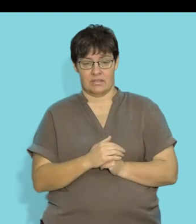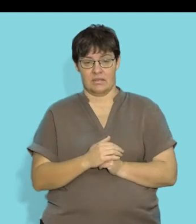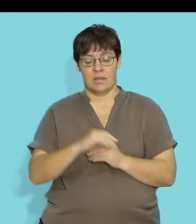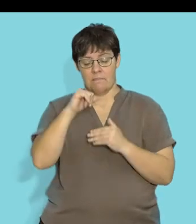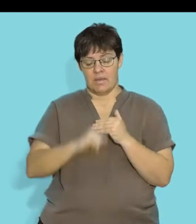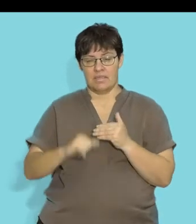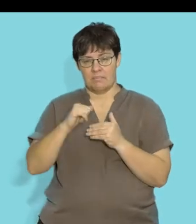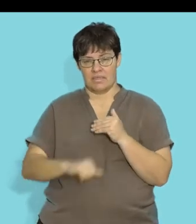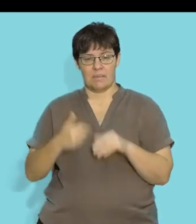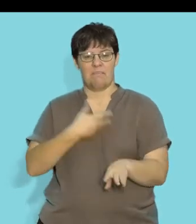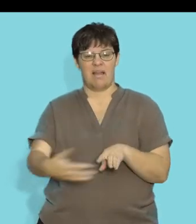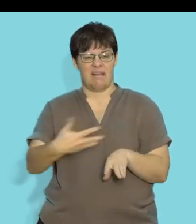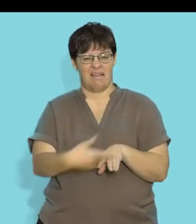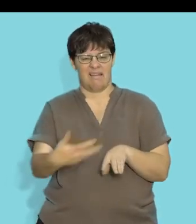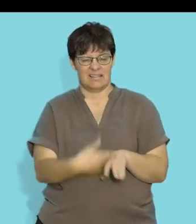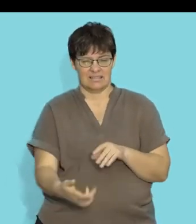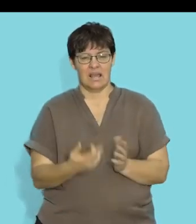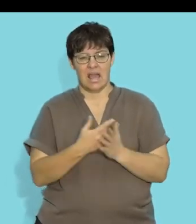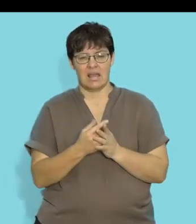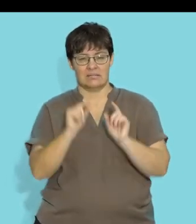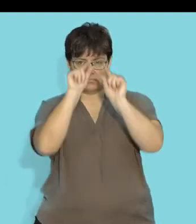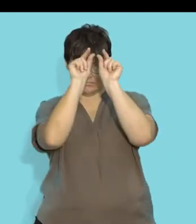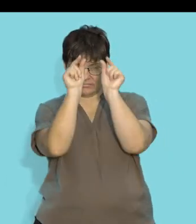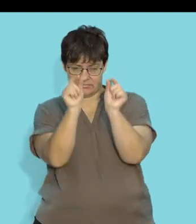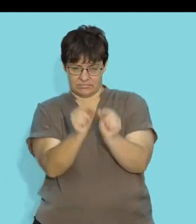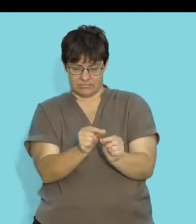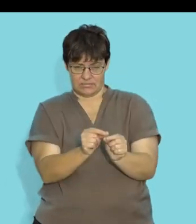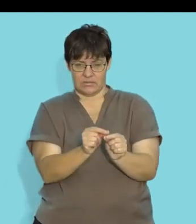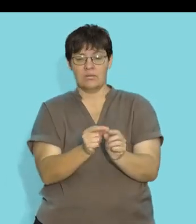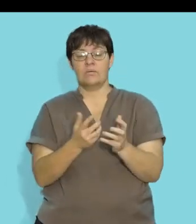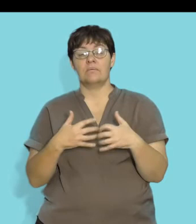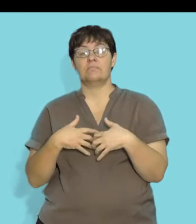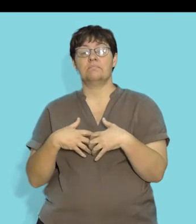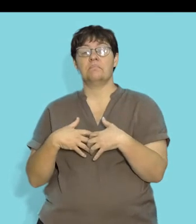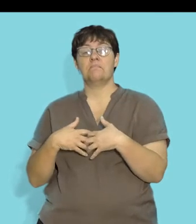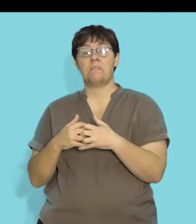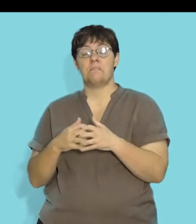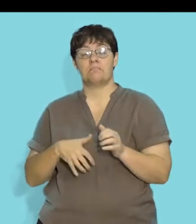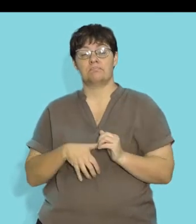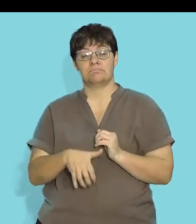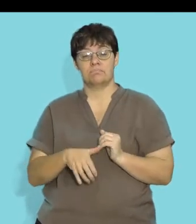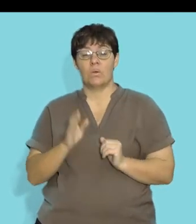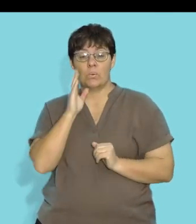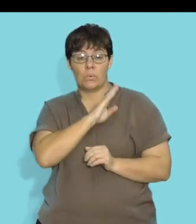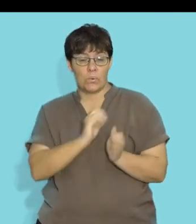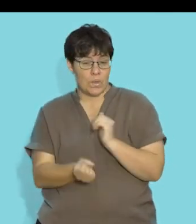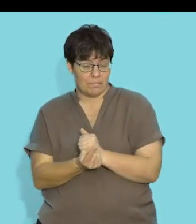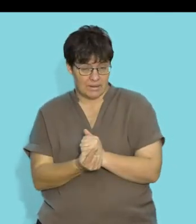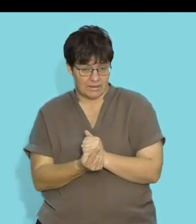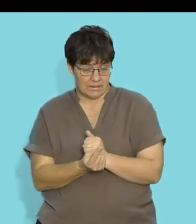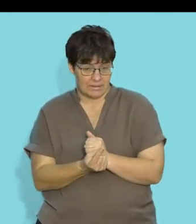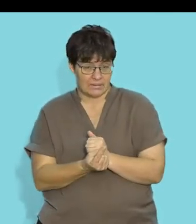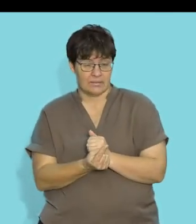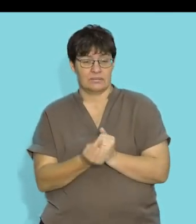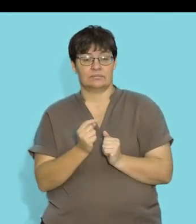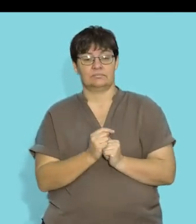The monthly cyclic secretion of blood and the lining of the uterus when fertilization has not occurred. So